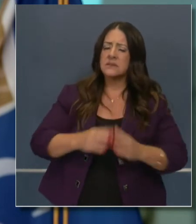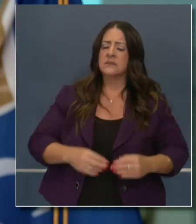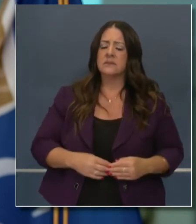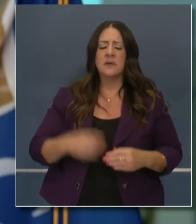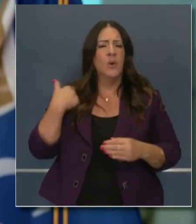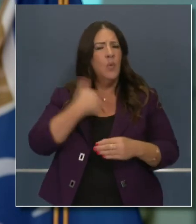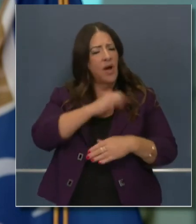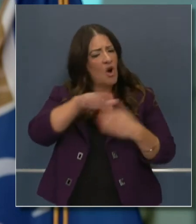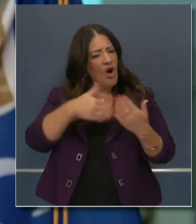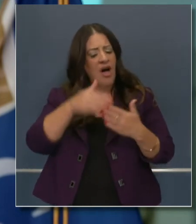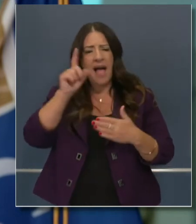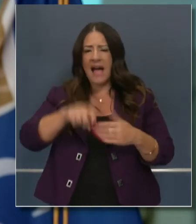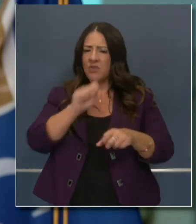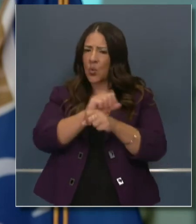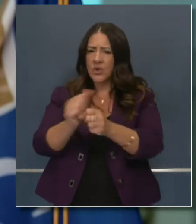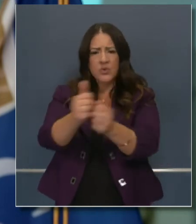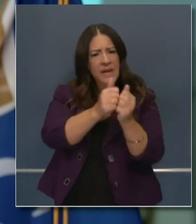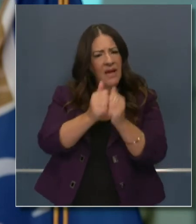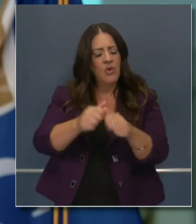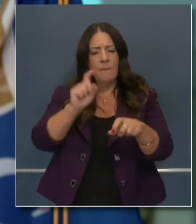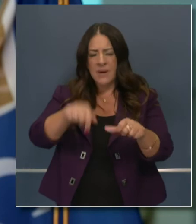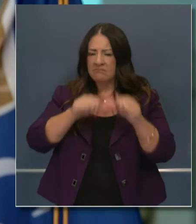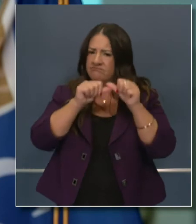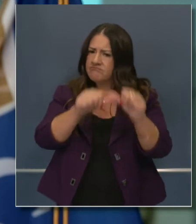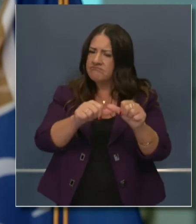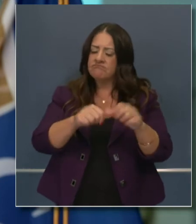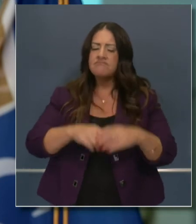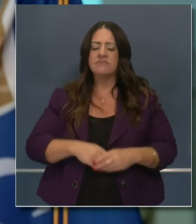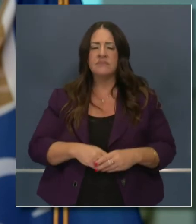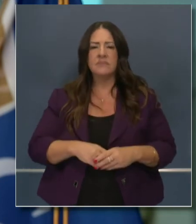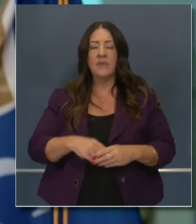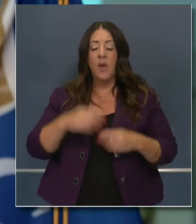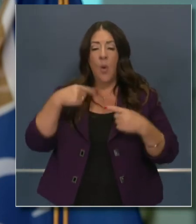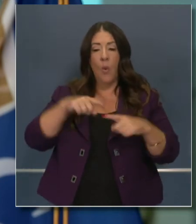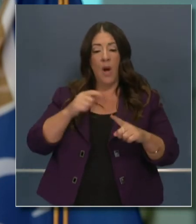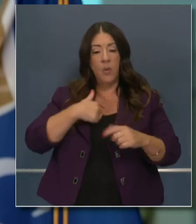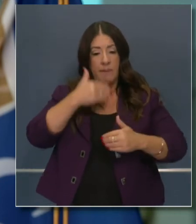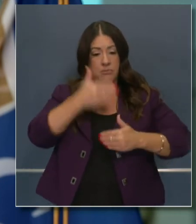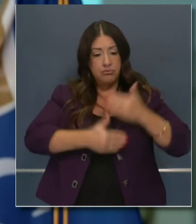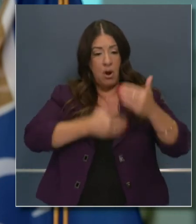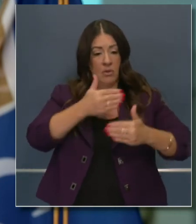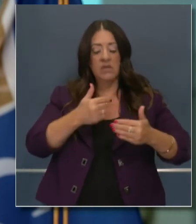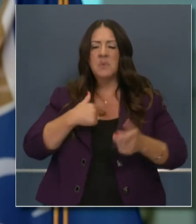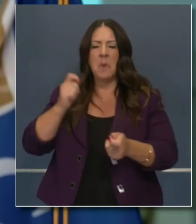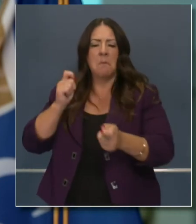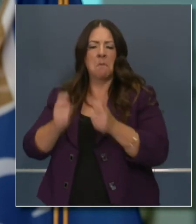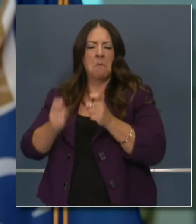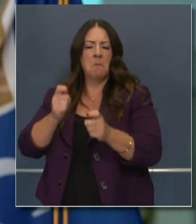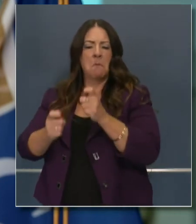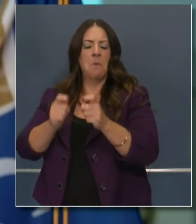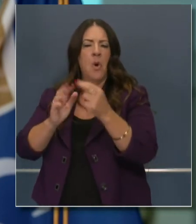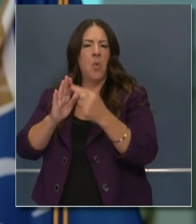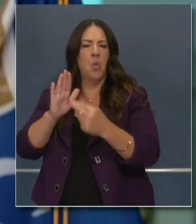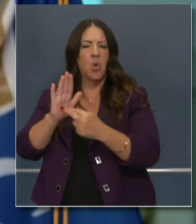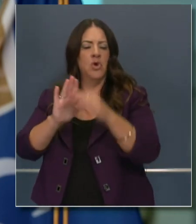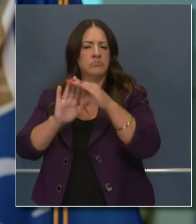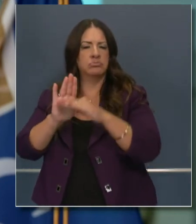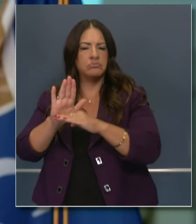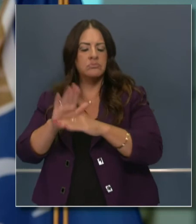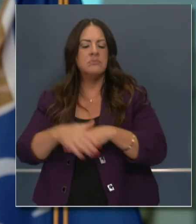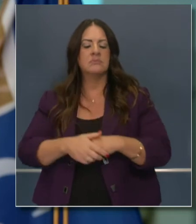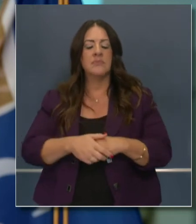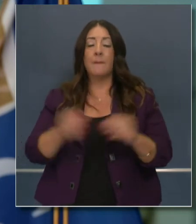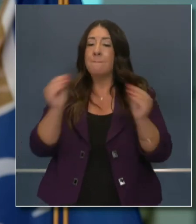to maintain our vigilance. As we modify, as we make progress, and we are making progress, you will hear Dr.